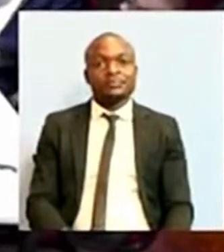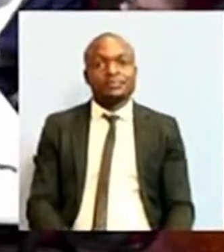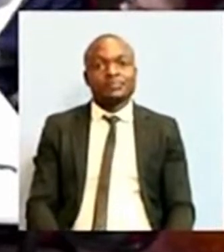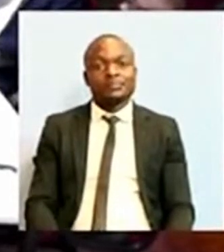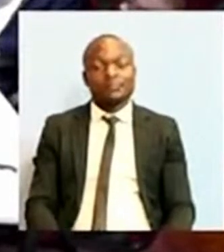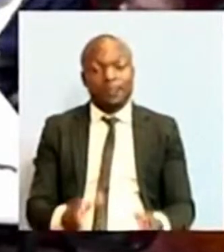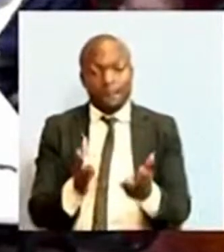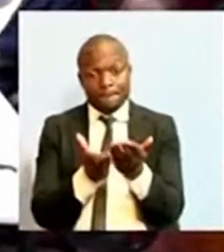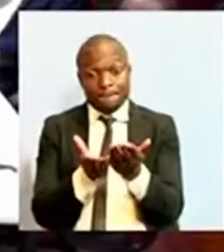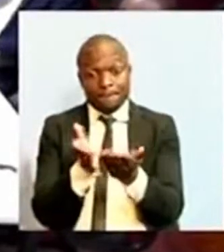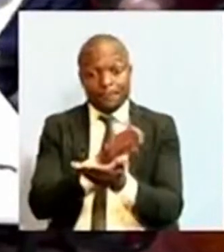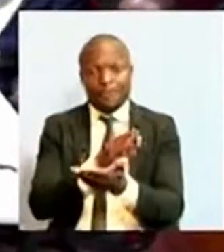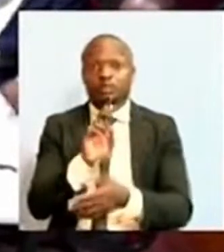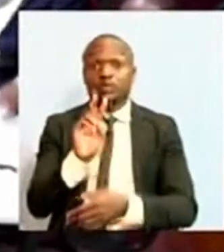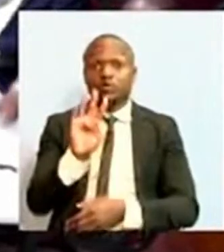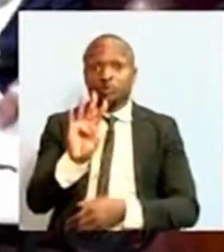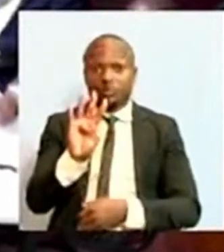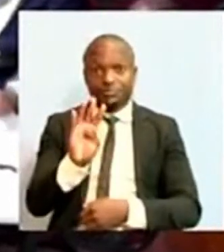Page 4